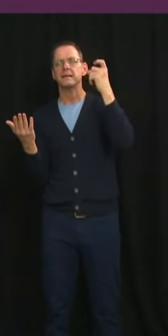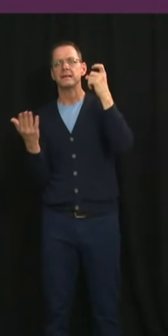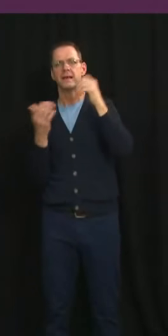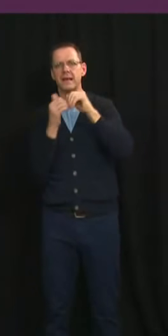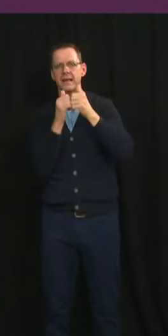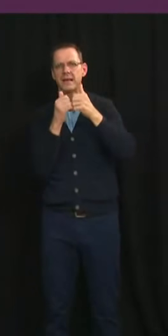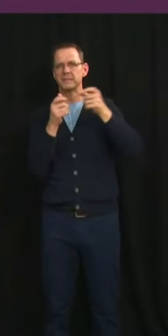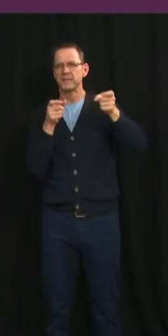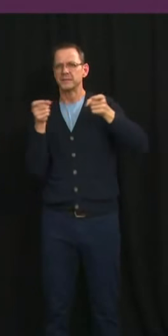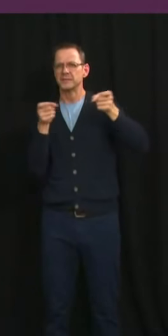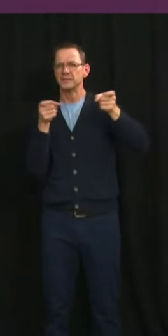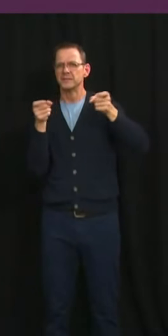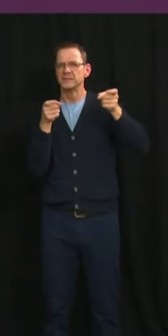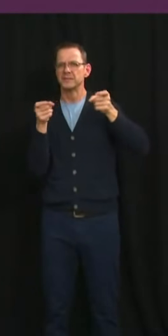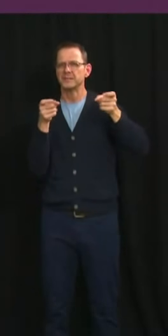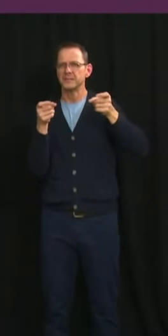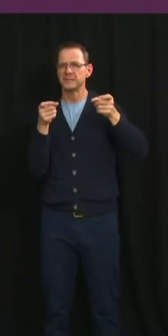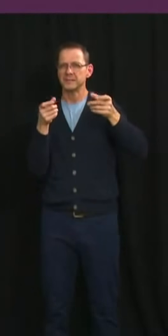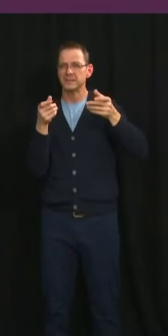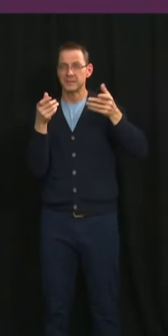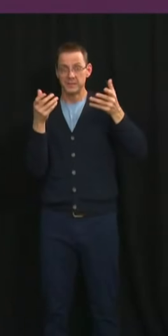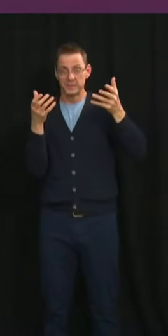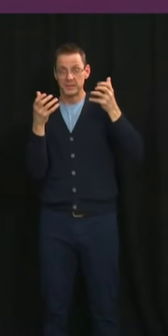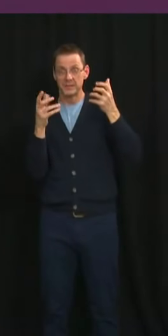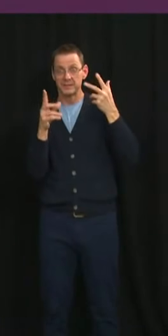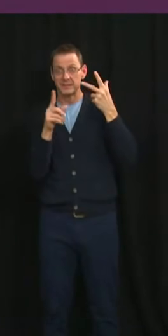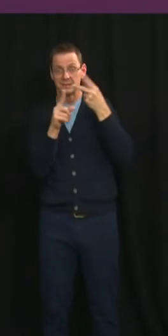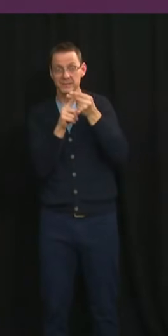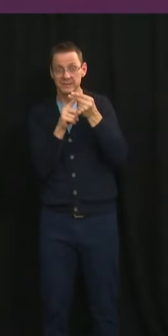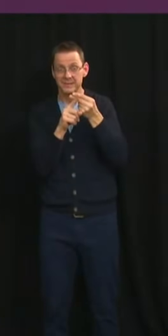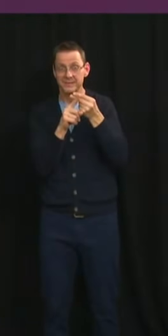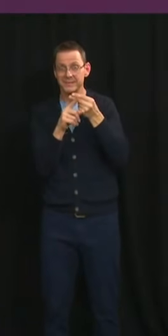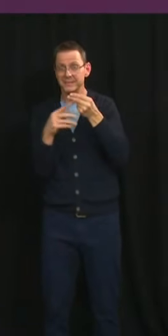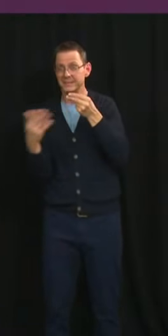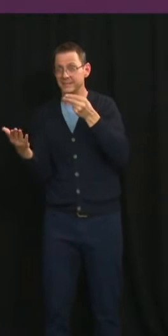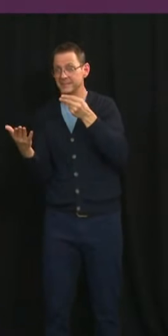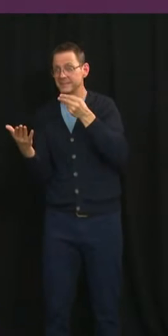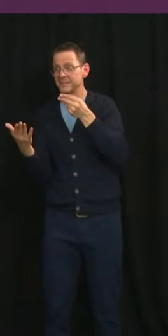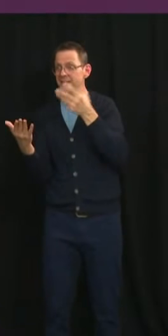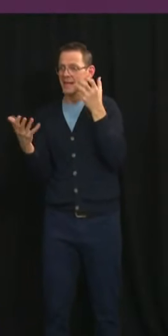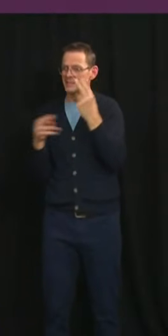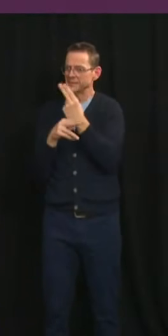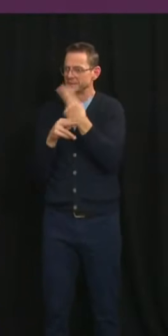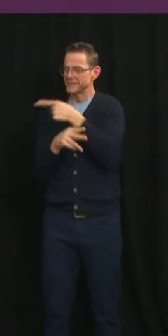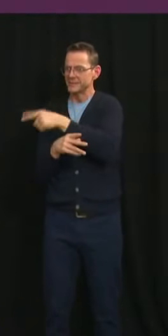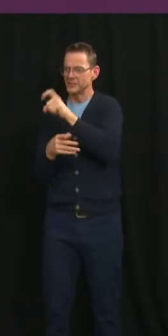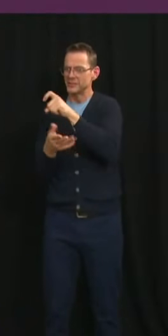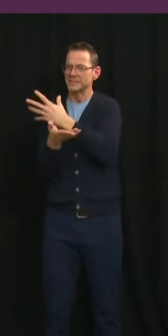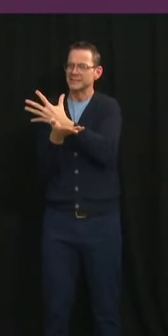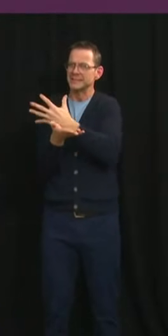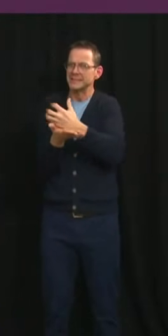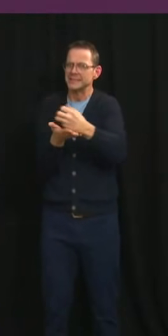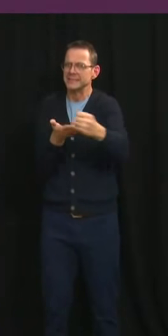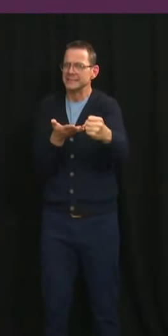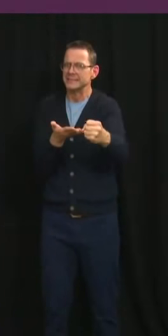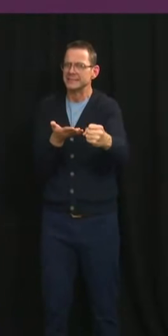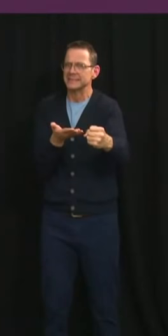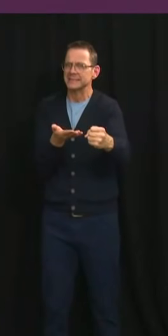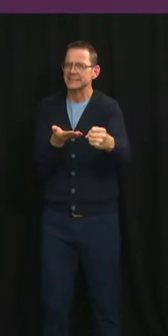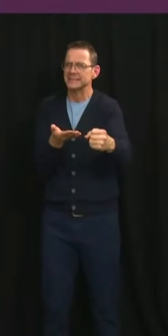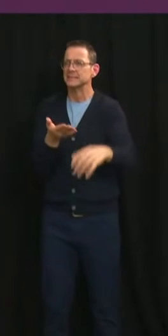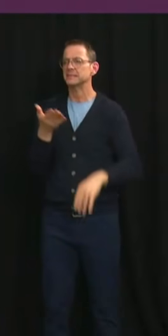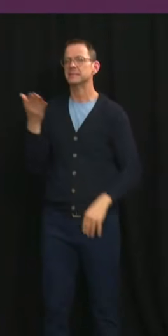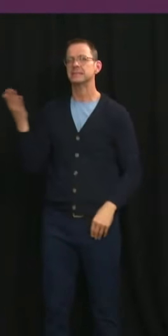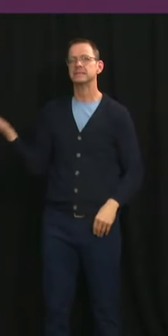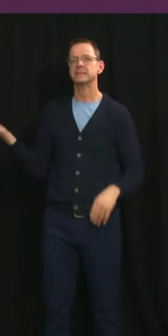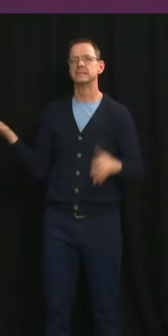is largely because we received 175,000 doses of the AstraZeneca via the federal government